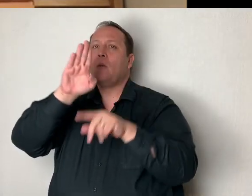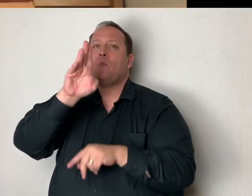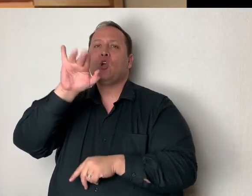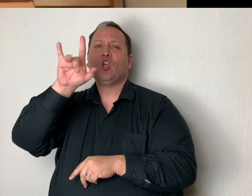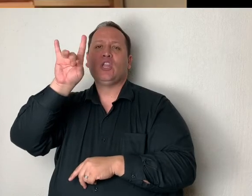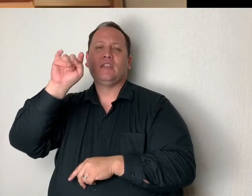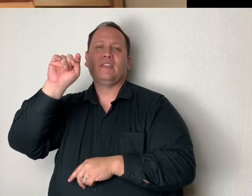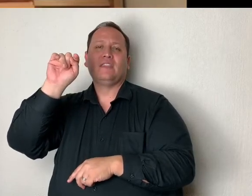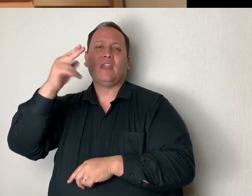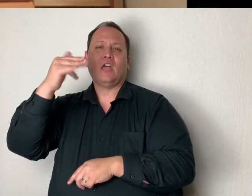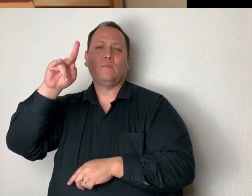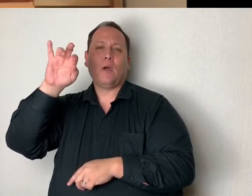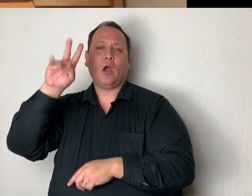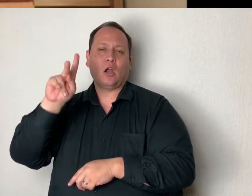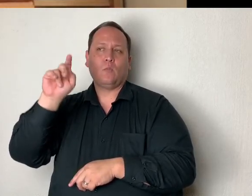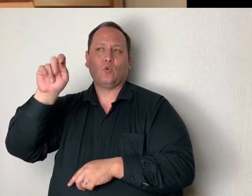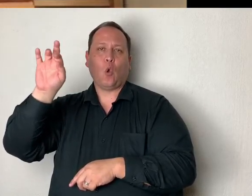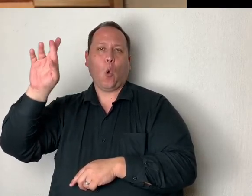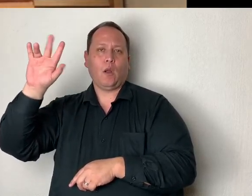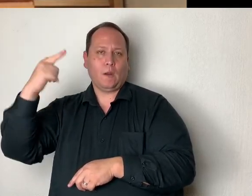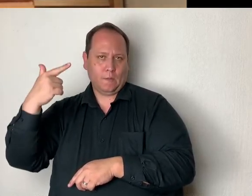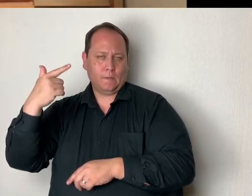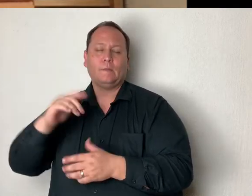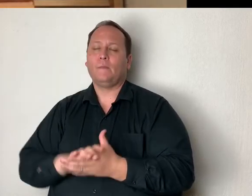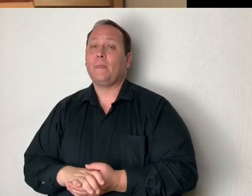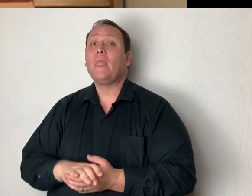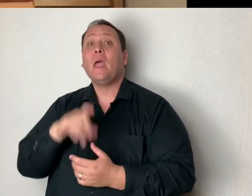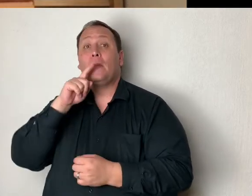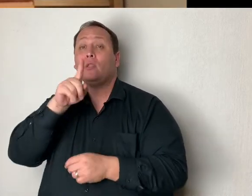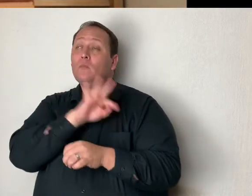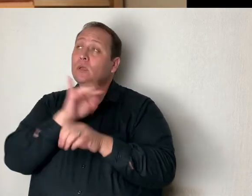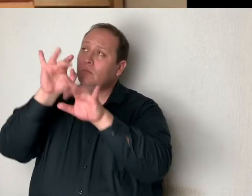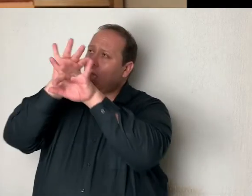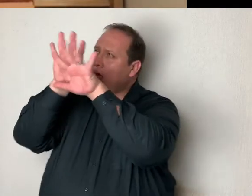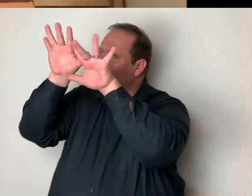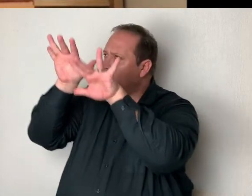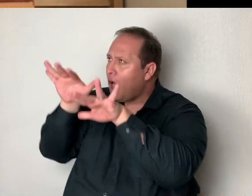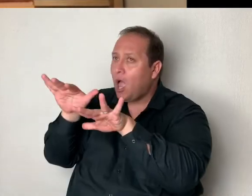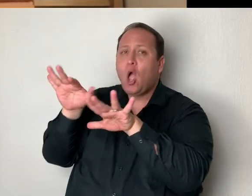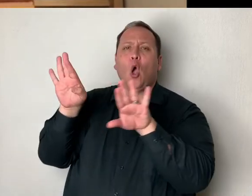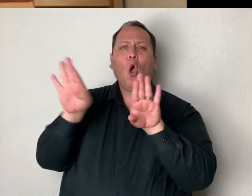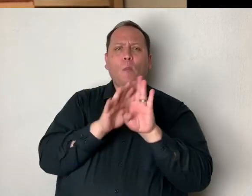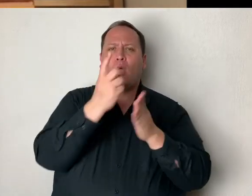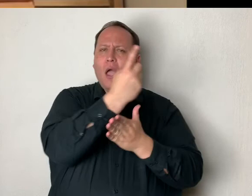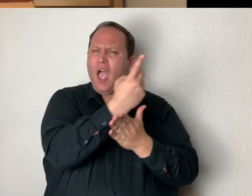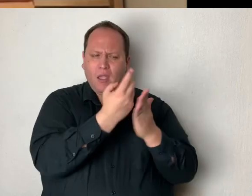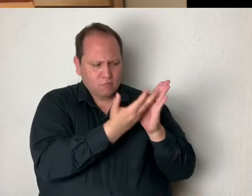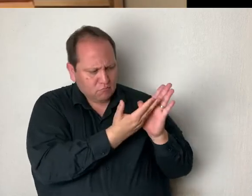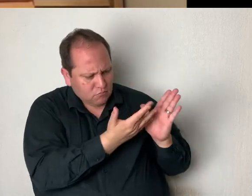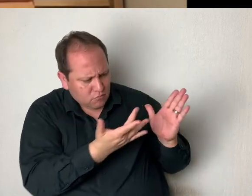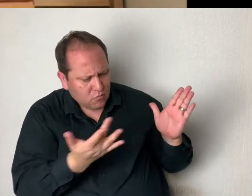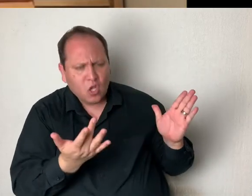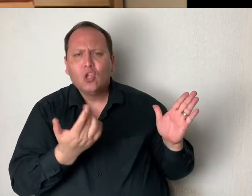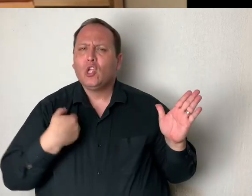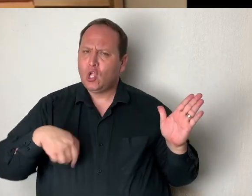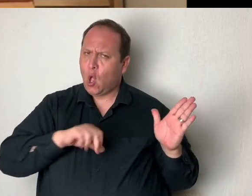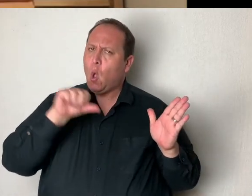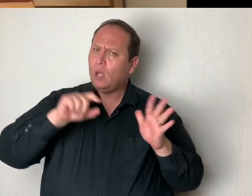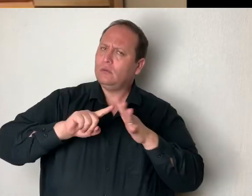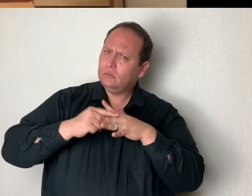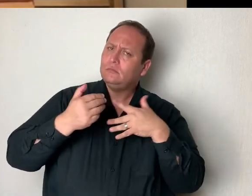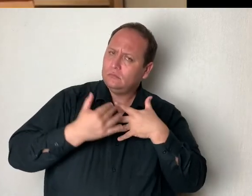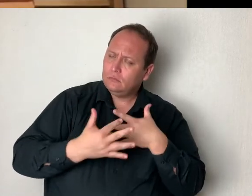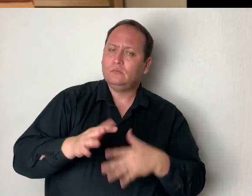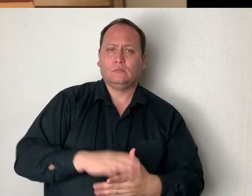buildthatpark.org. También puede explorar el diseño, el proceso de diseño que estamos iniciando hoy, y también se